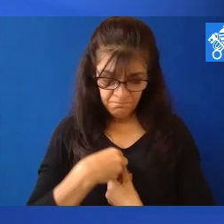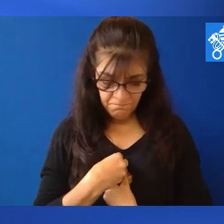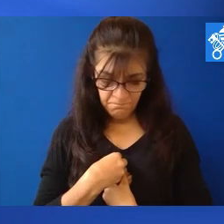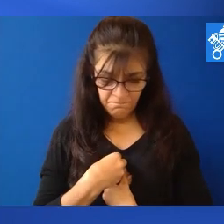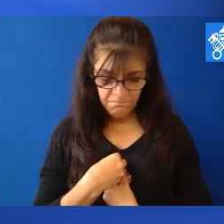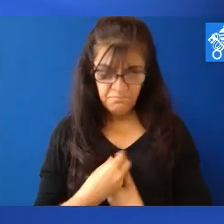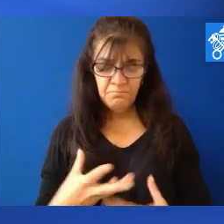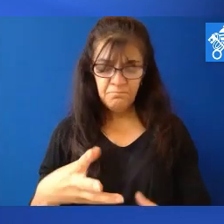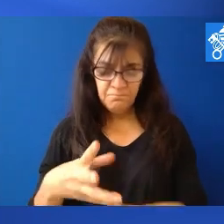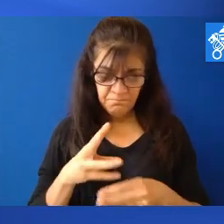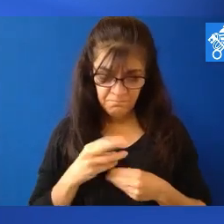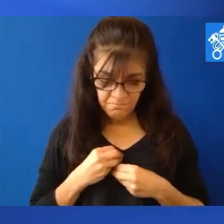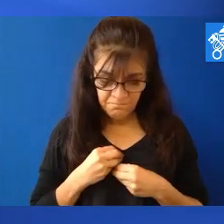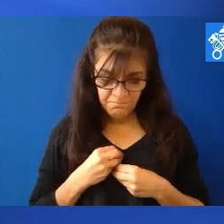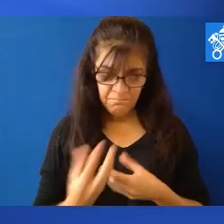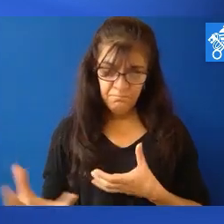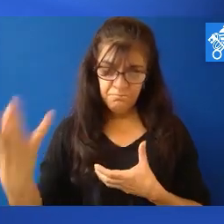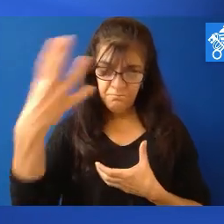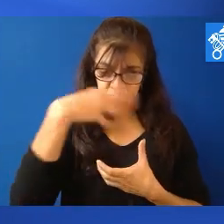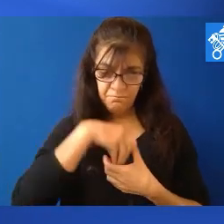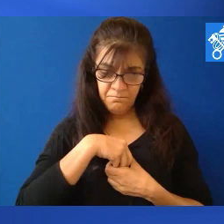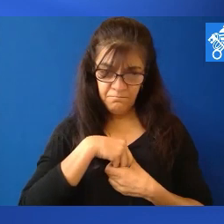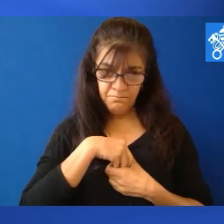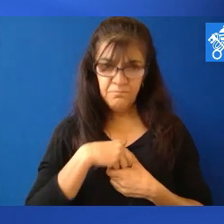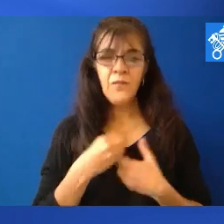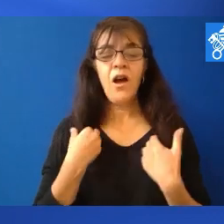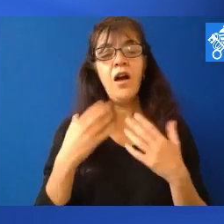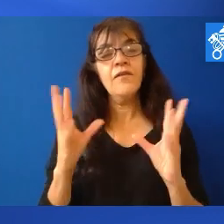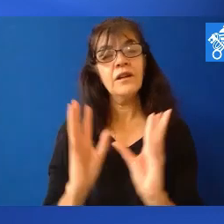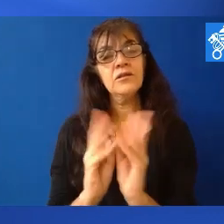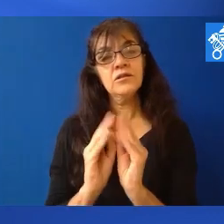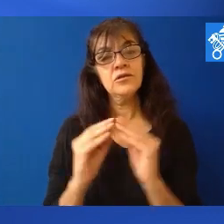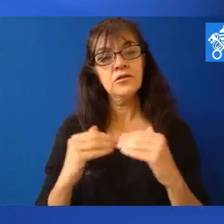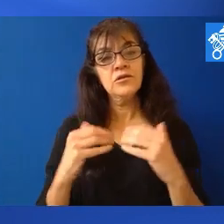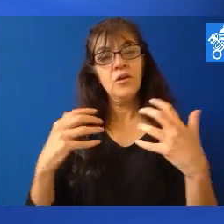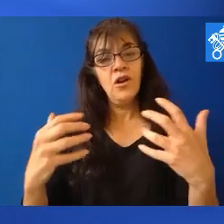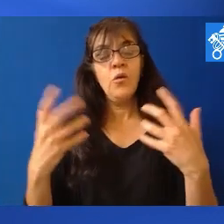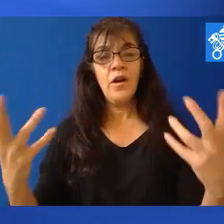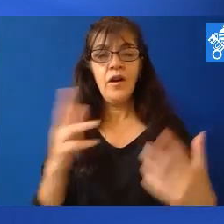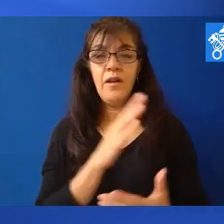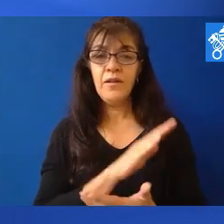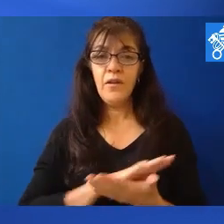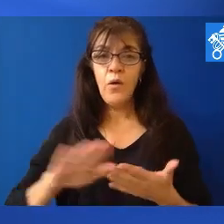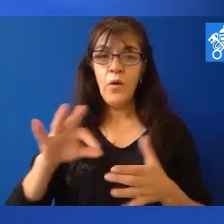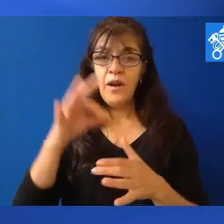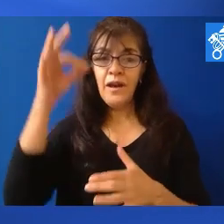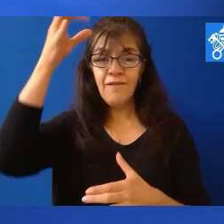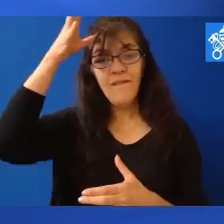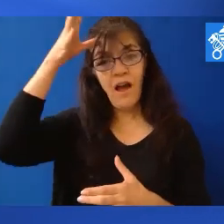compose ourselves so as that we enter into the spirit of the general audience with the Holy